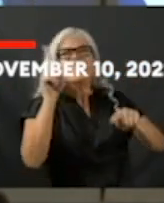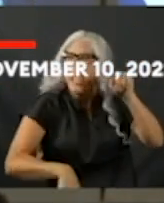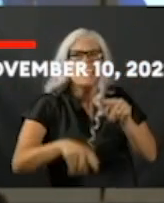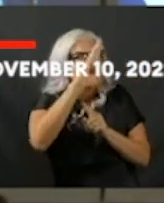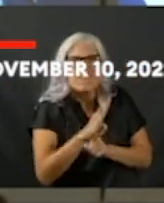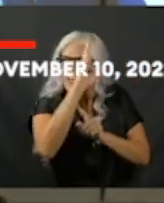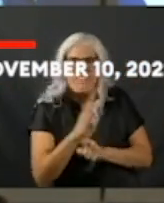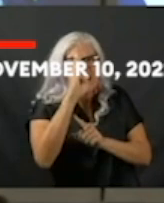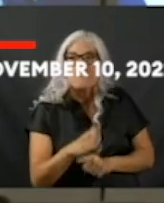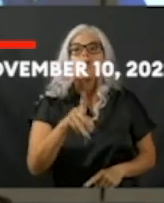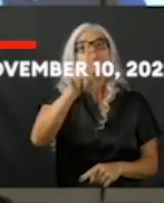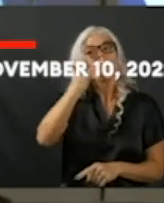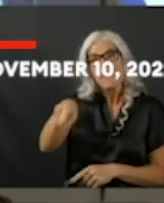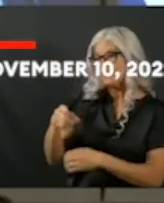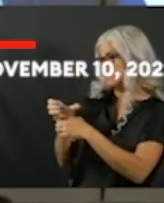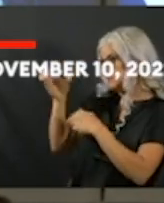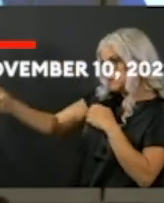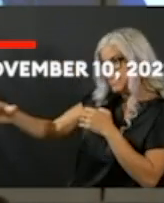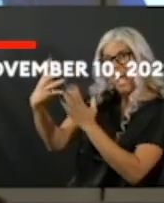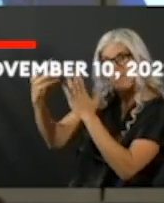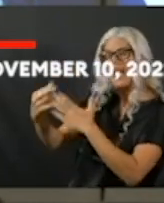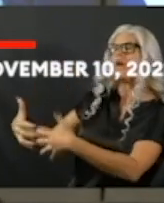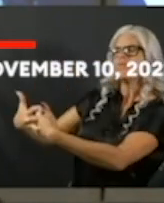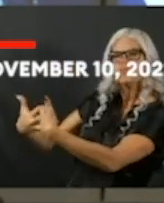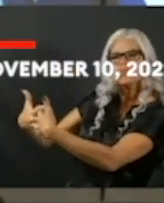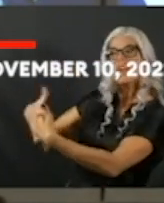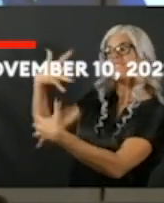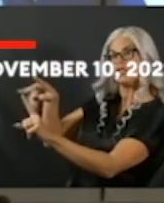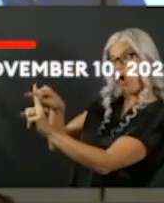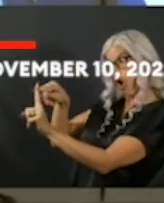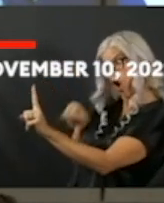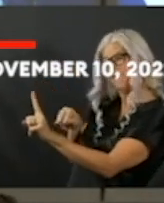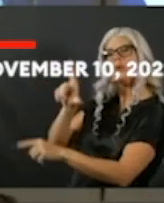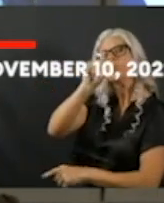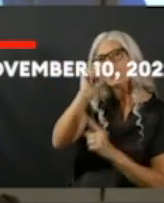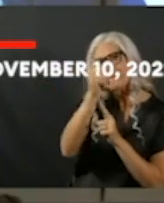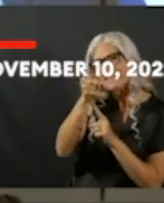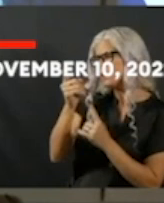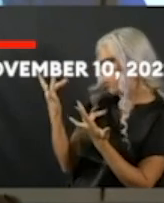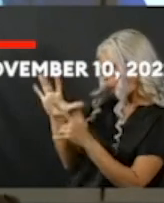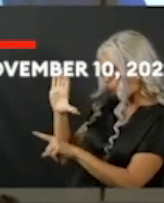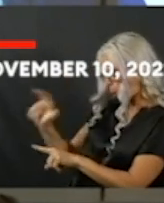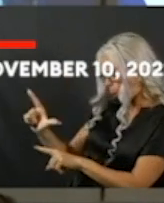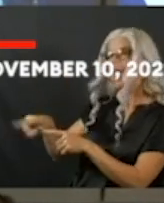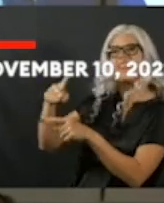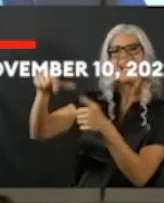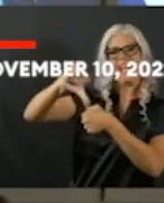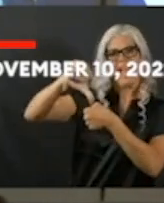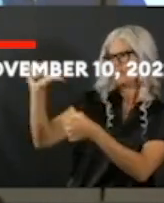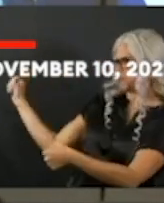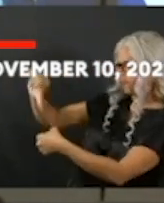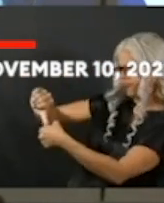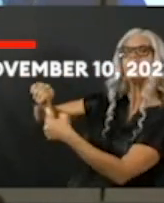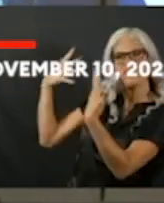cool down time before refueling. Avoid electrocution by keeping the generators dry. After the storm is gone,